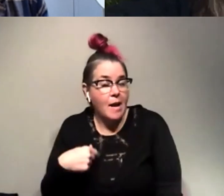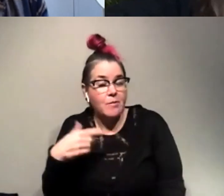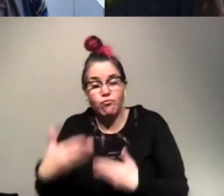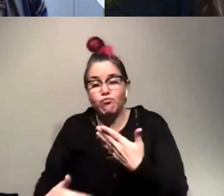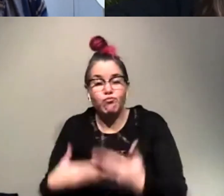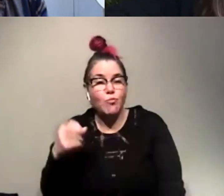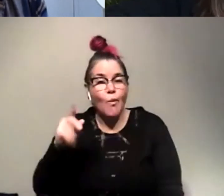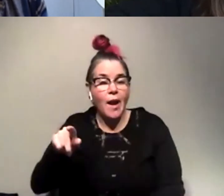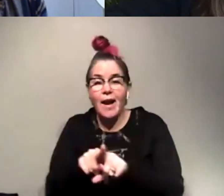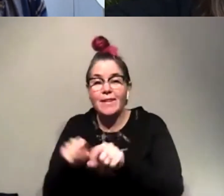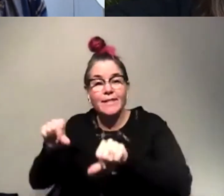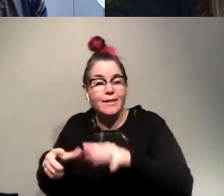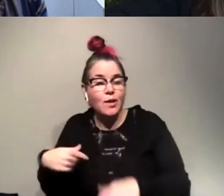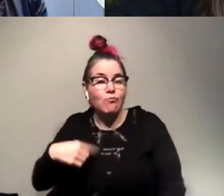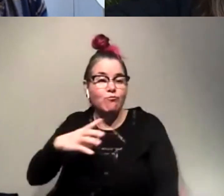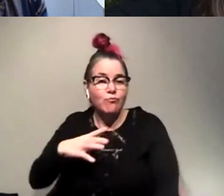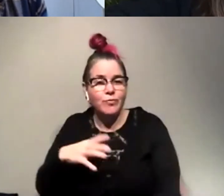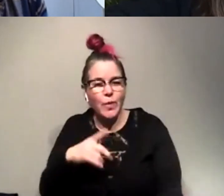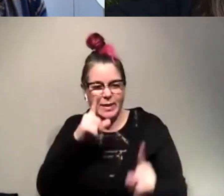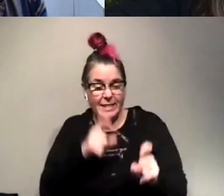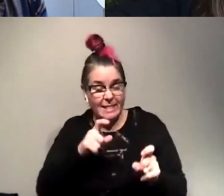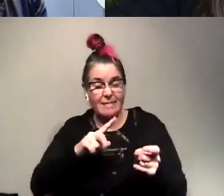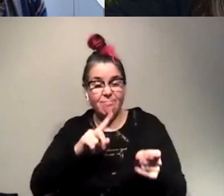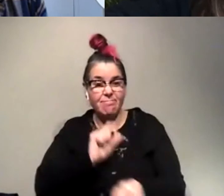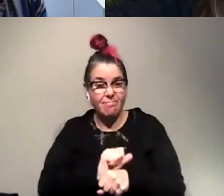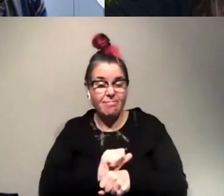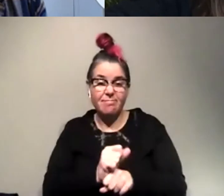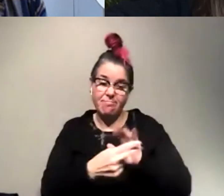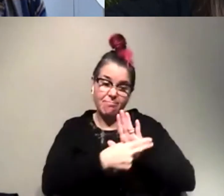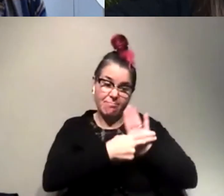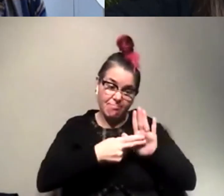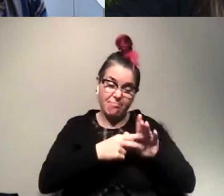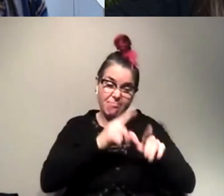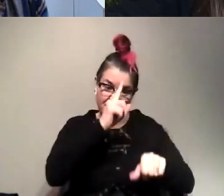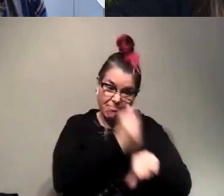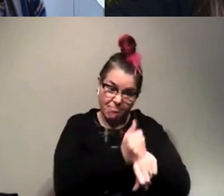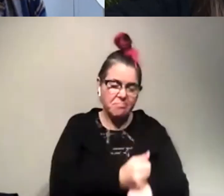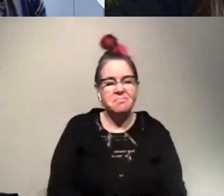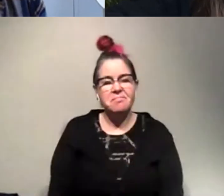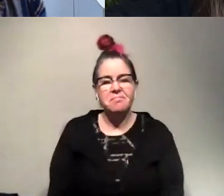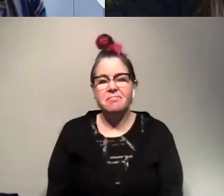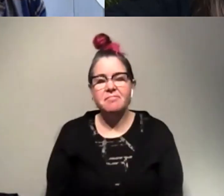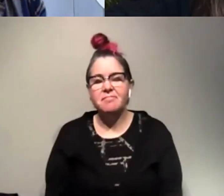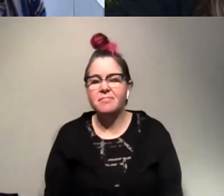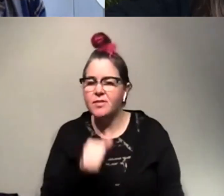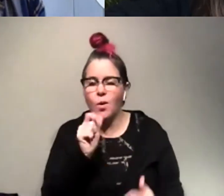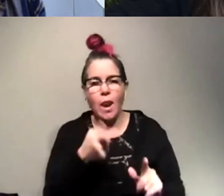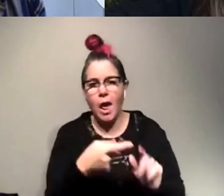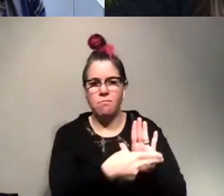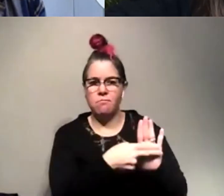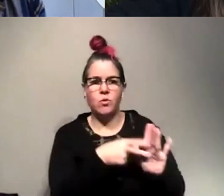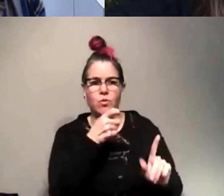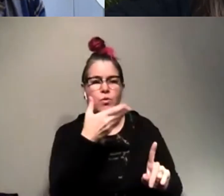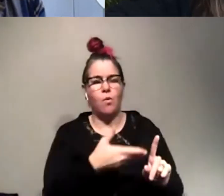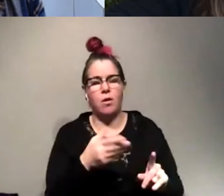So I don't think those tests necessarily mean that much. You know, don't let it define you. Do what you want